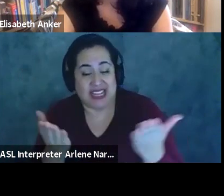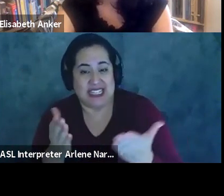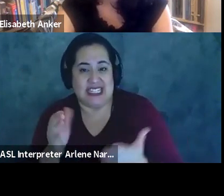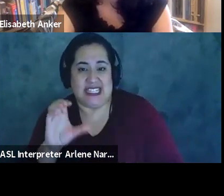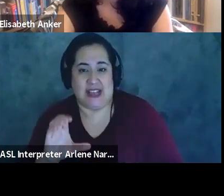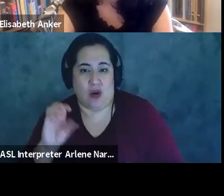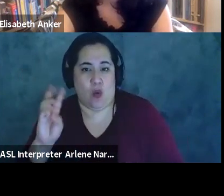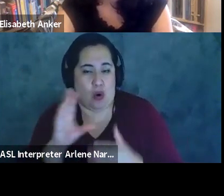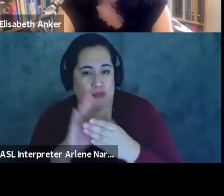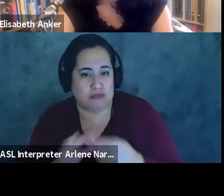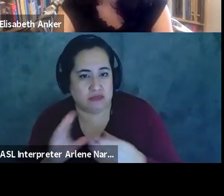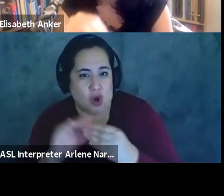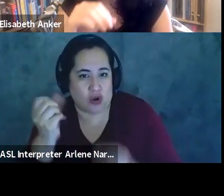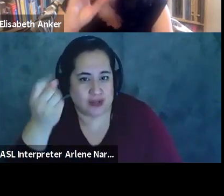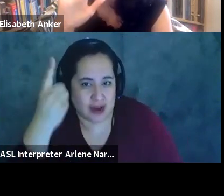narrative.